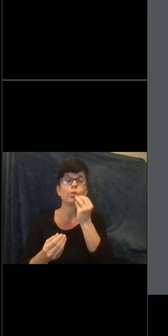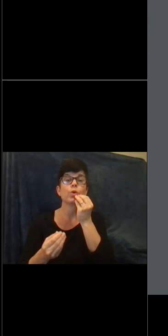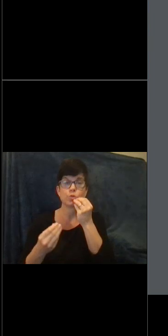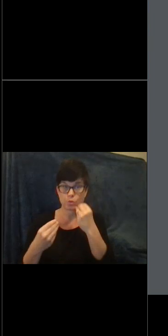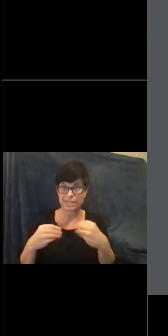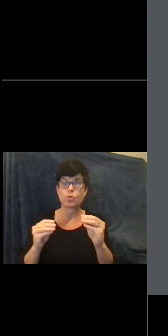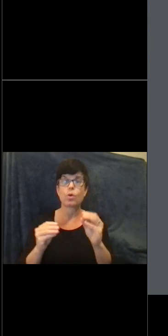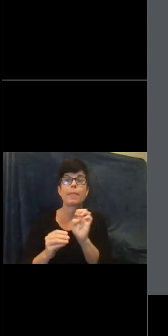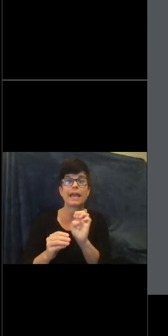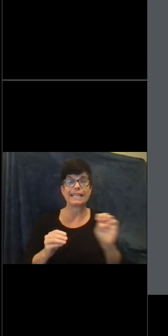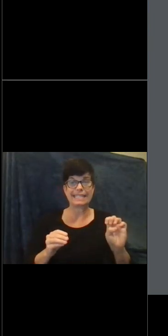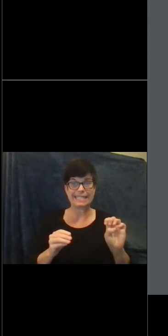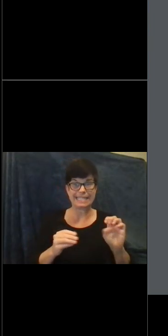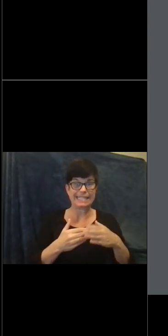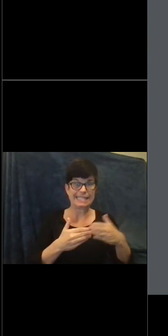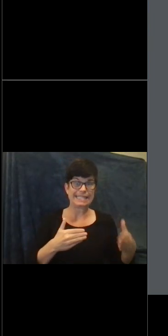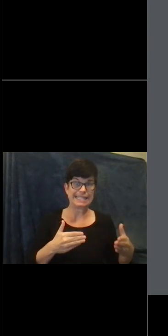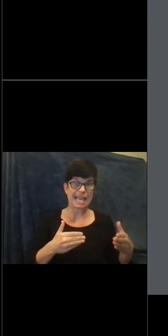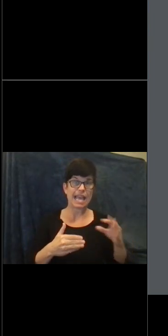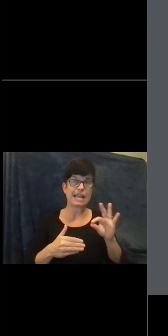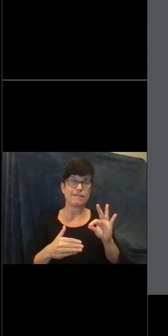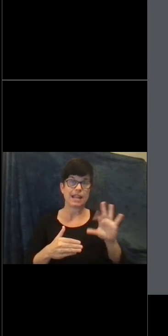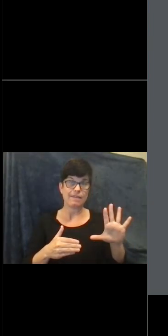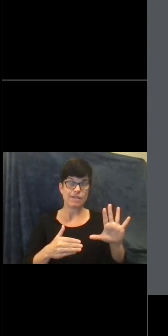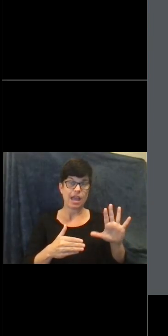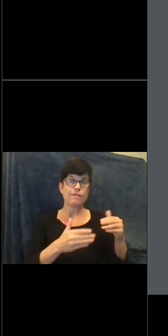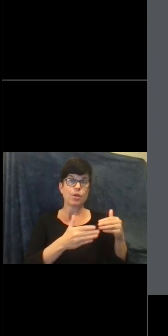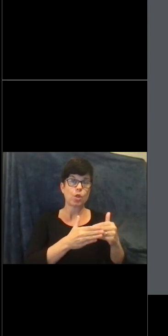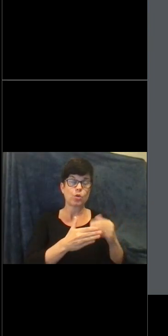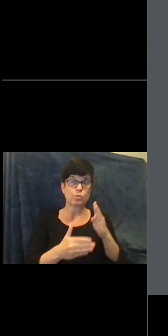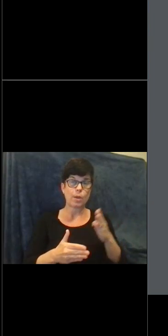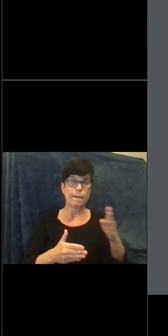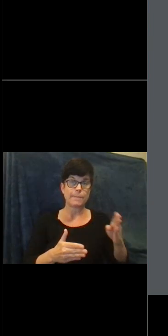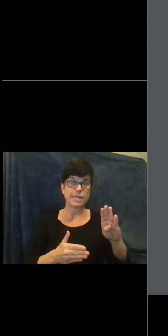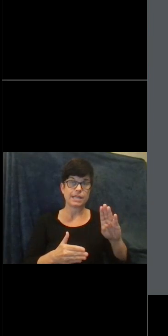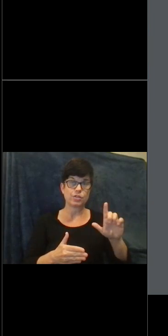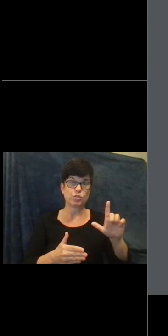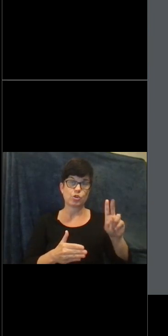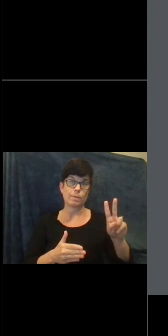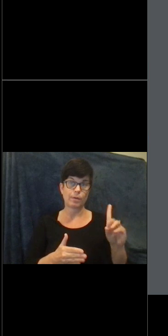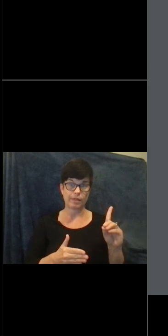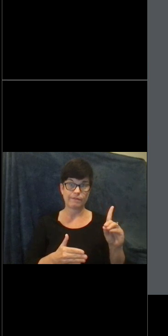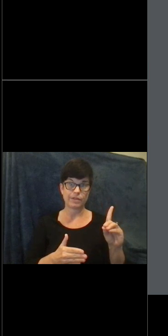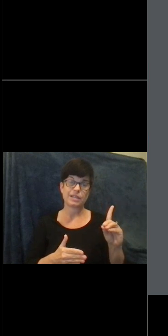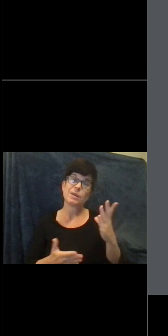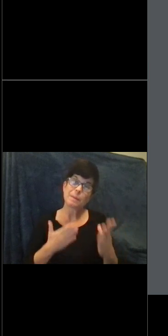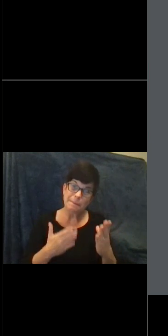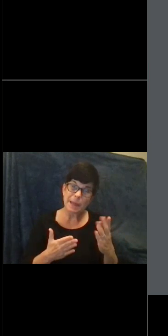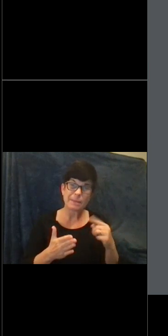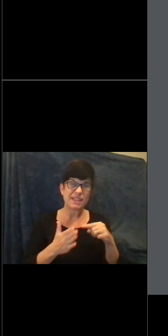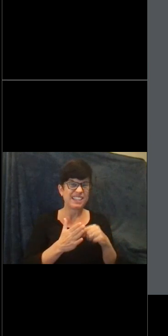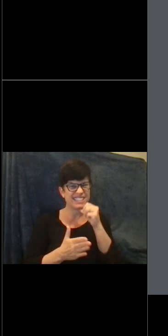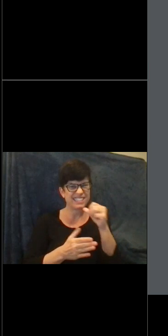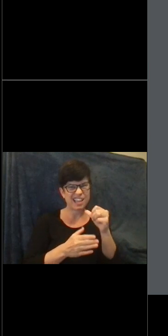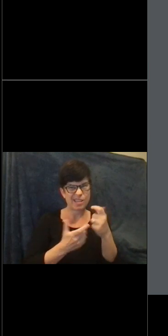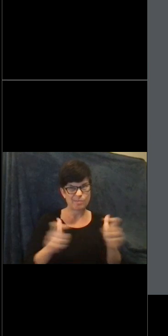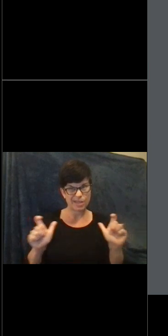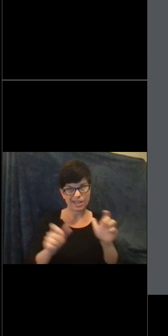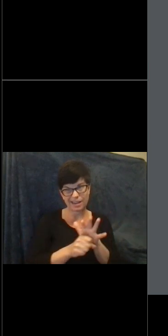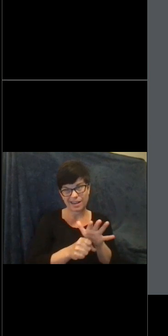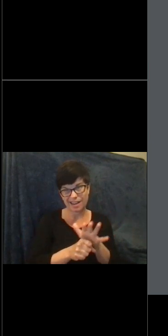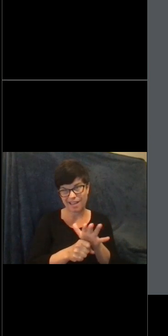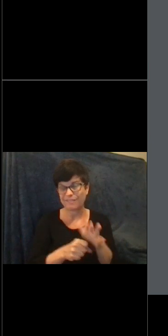of 95, close to Boynton Beach Boulevard. And while this may or may not be big enough, because I don't know how